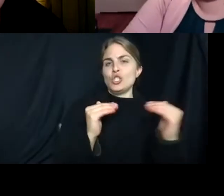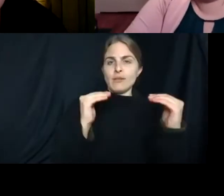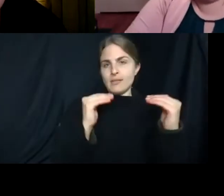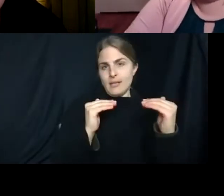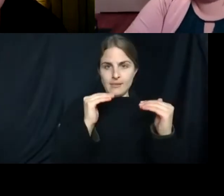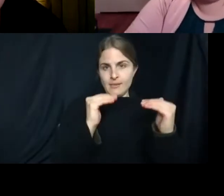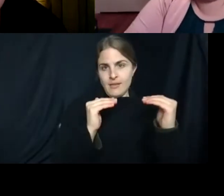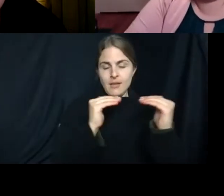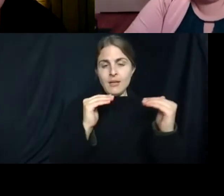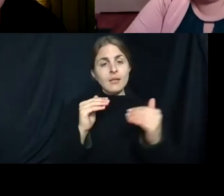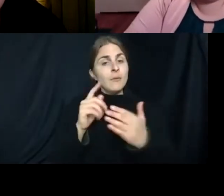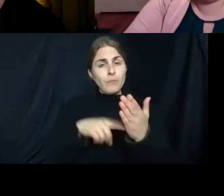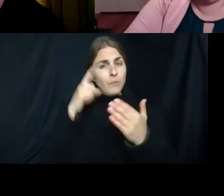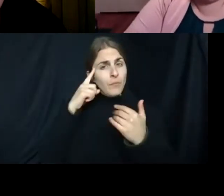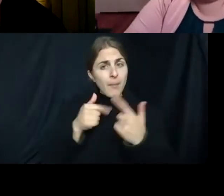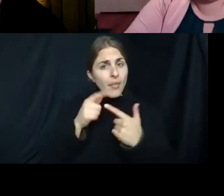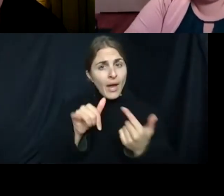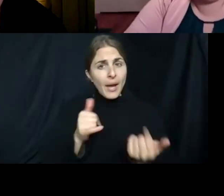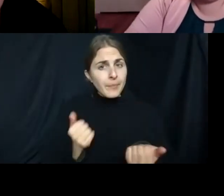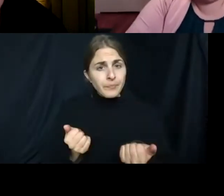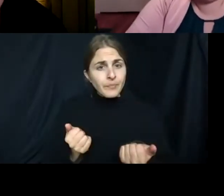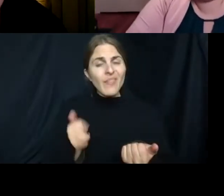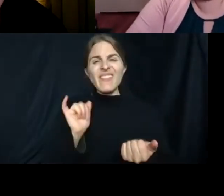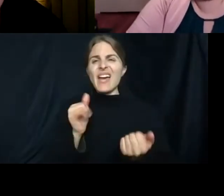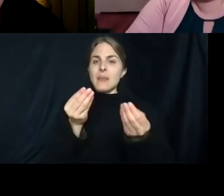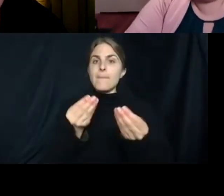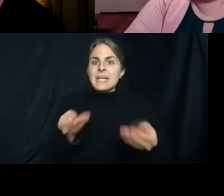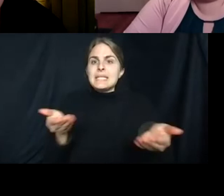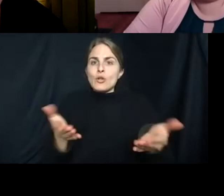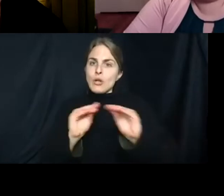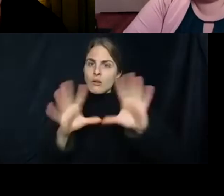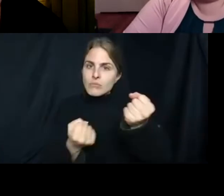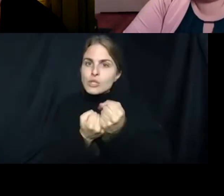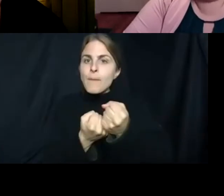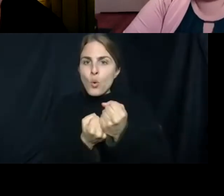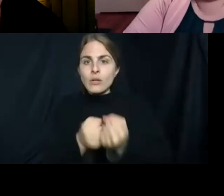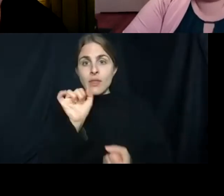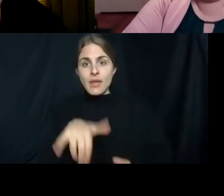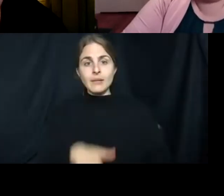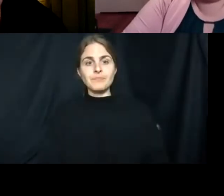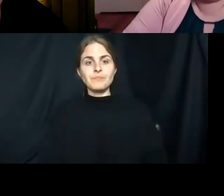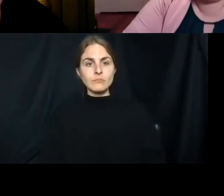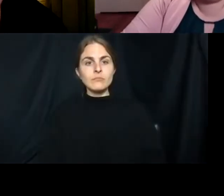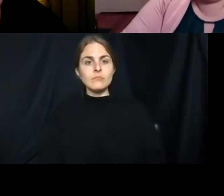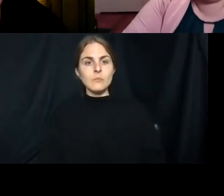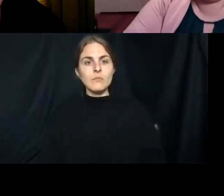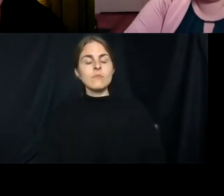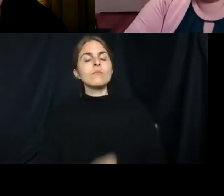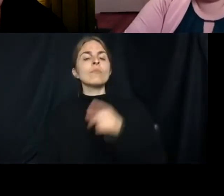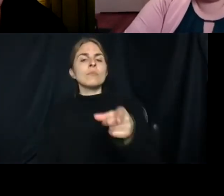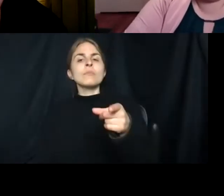Like, what do you think about that as an example of material supports? I think that in a lot of,